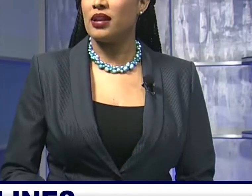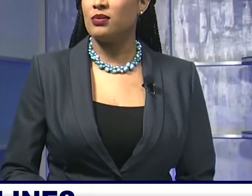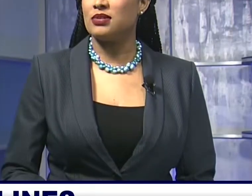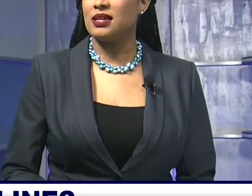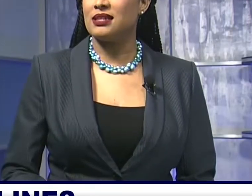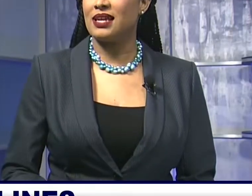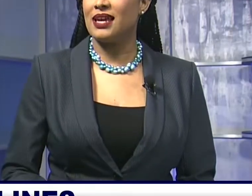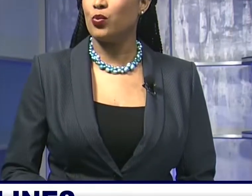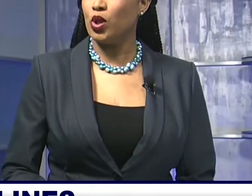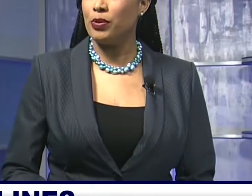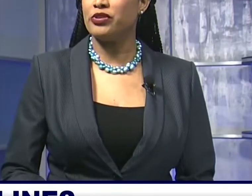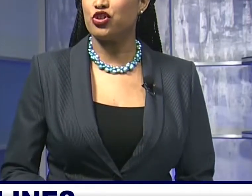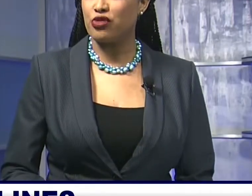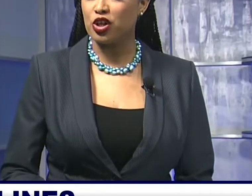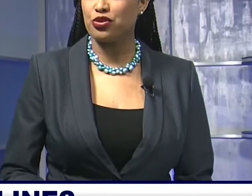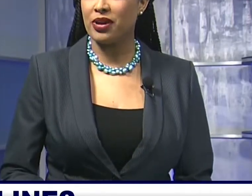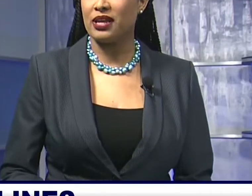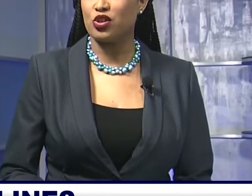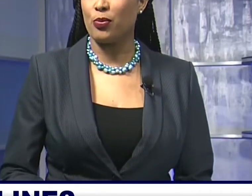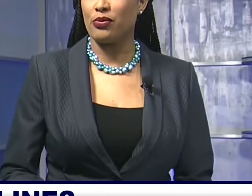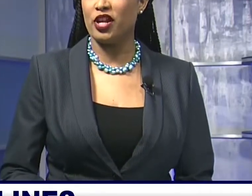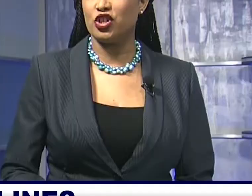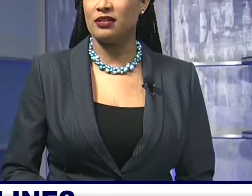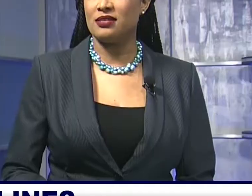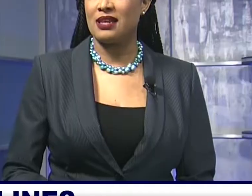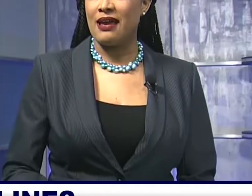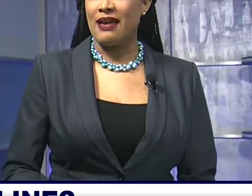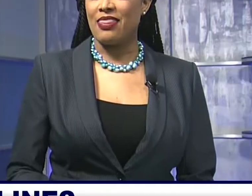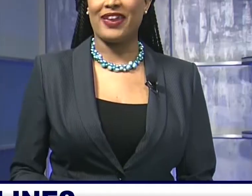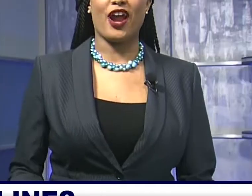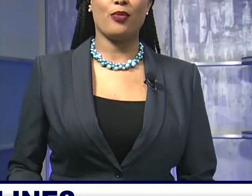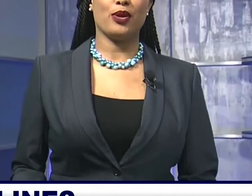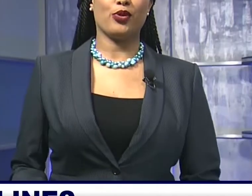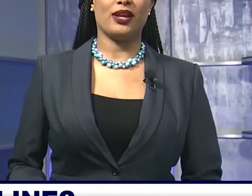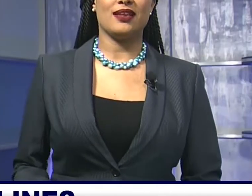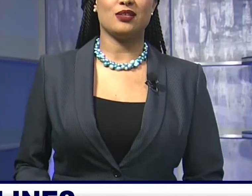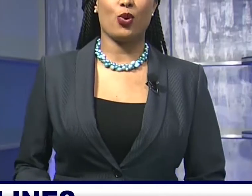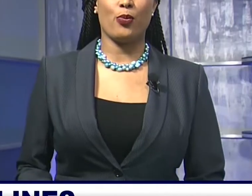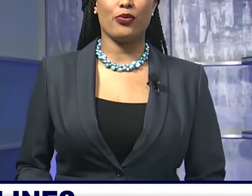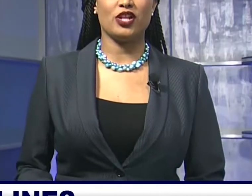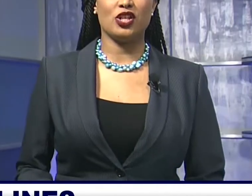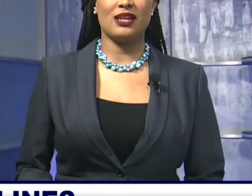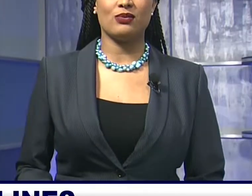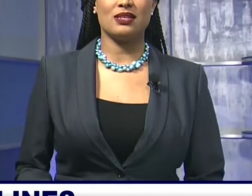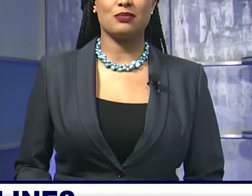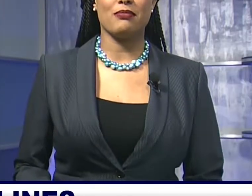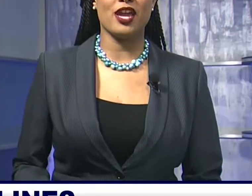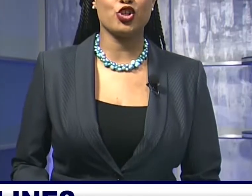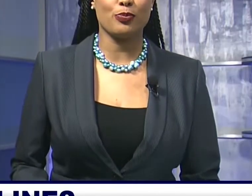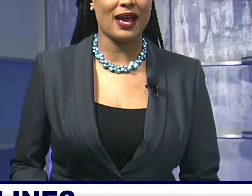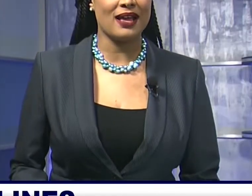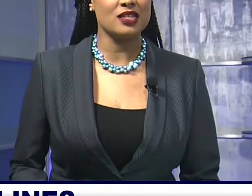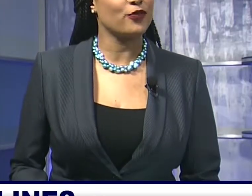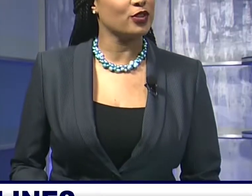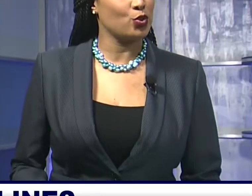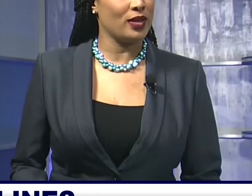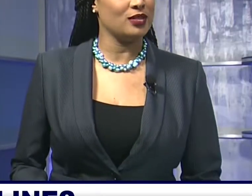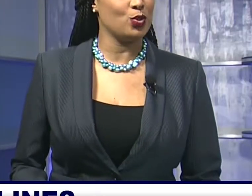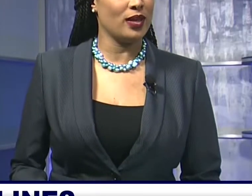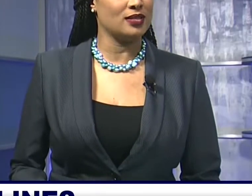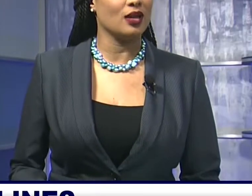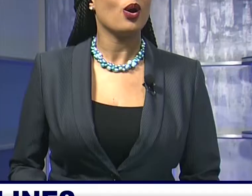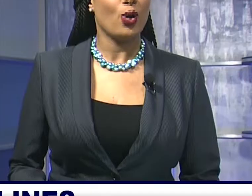Sagicor announces it will be restructuring its operations, and the Caribbean Broadcasting Corporation announces major plans for